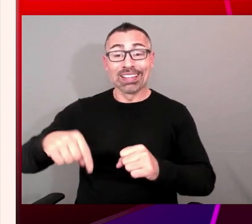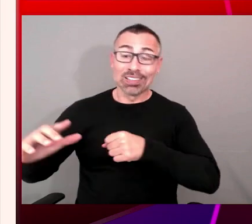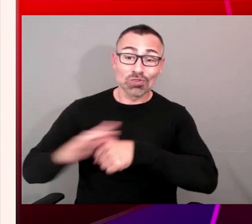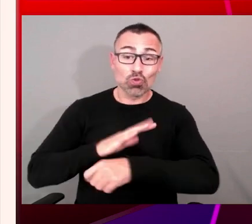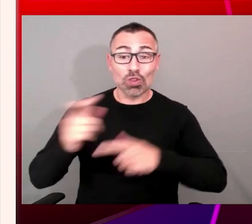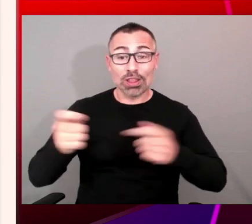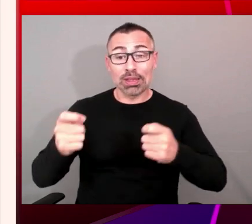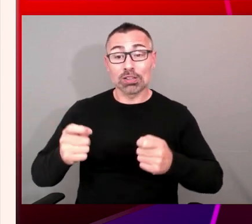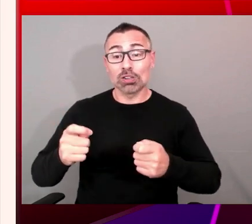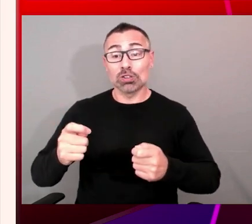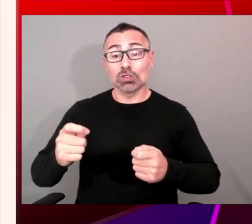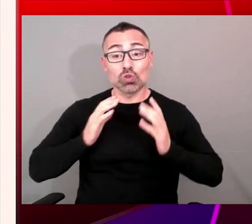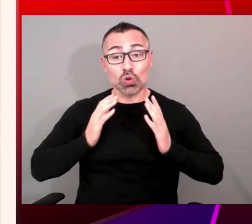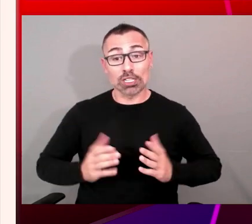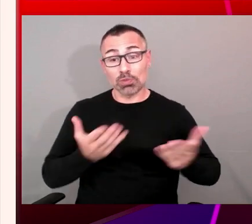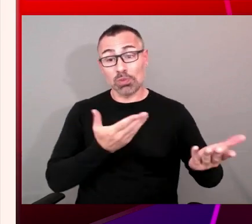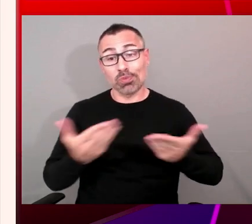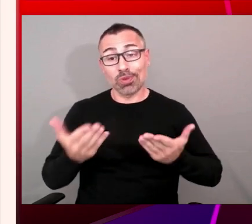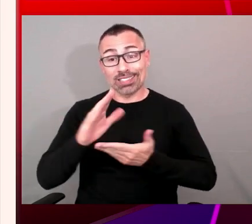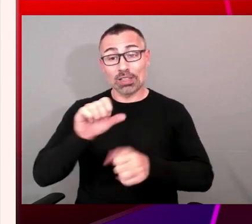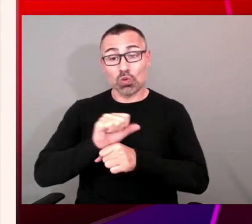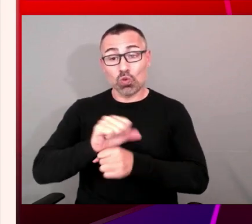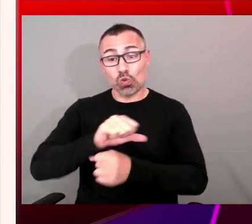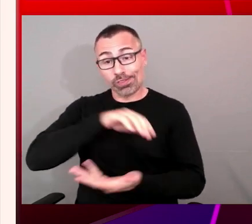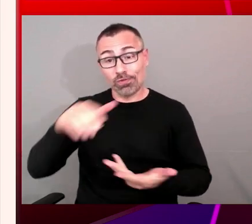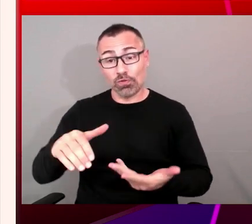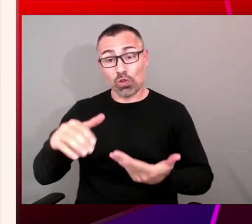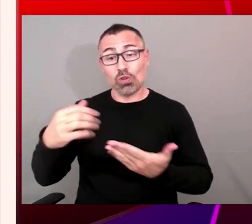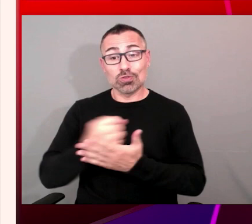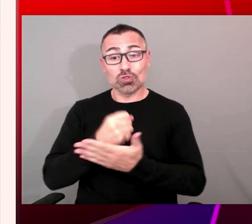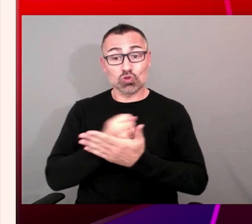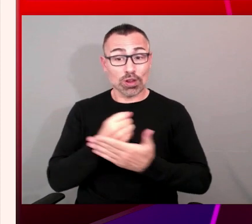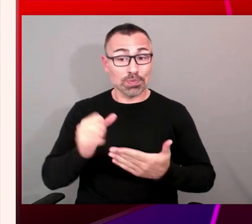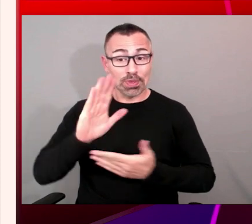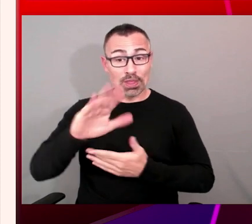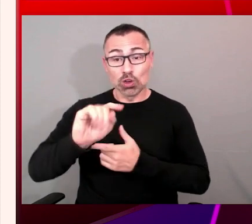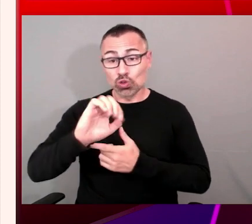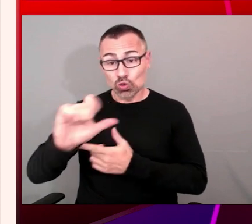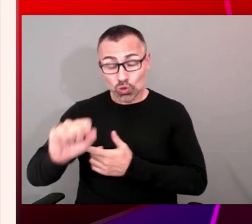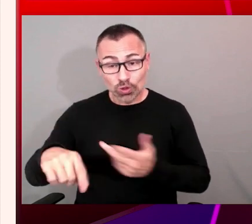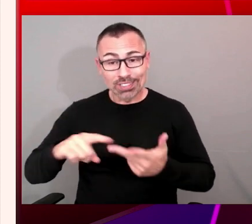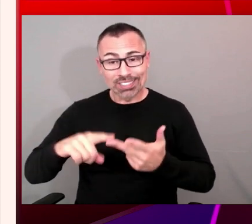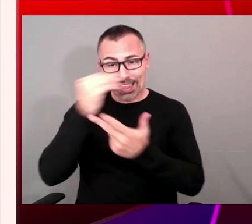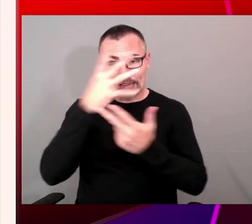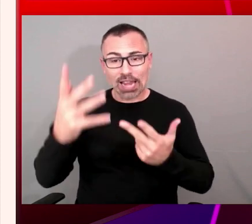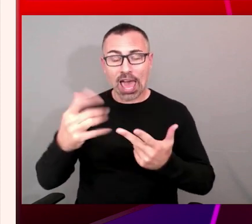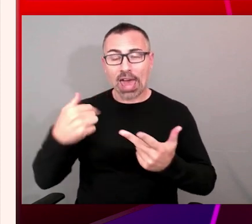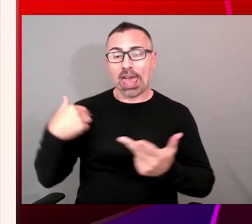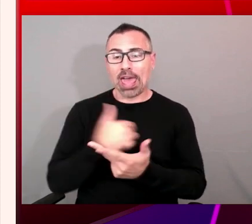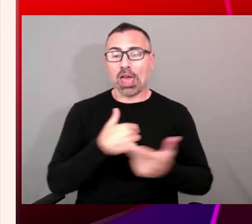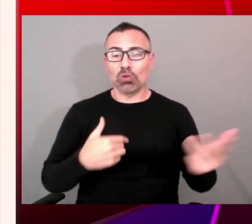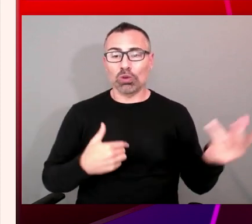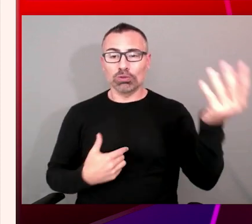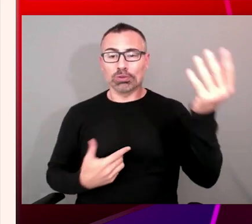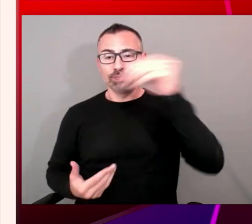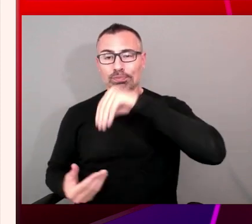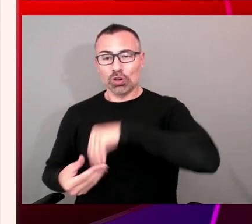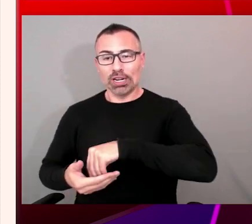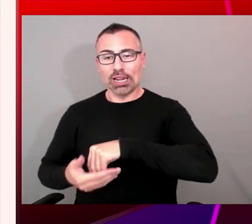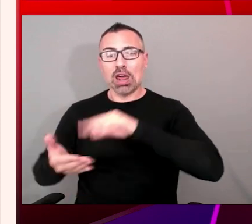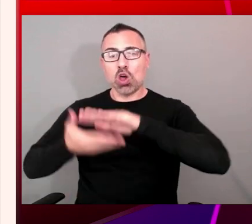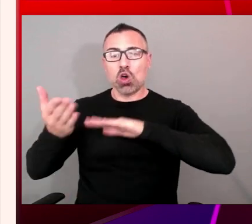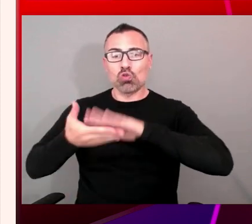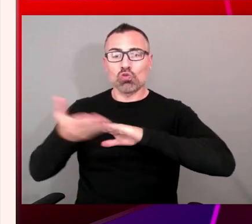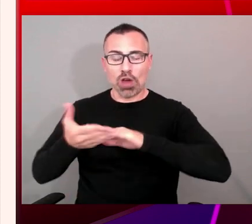workflow script and their tools and their data, and we'll just run it. And so you define it once, and you just run it over and over and over again. And so what that